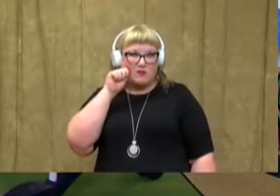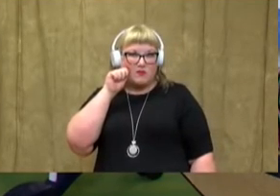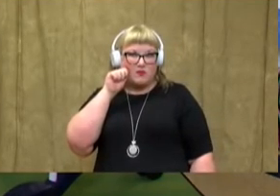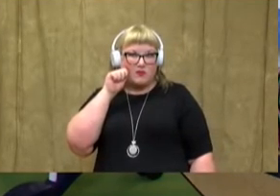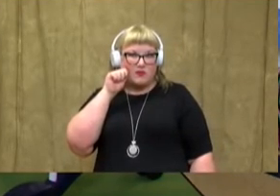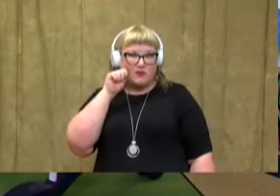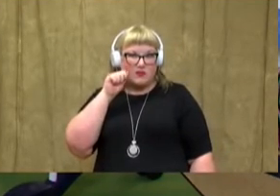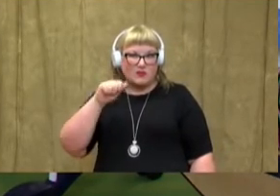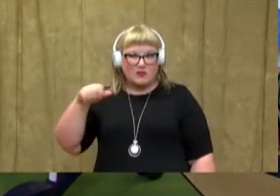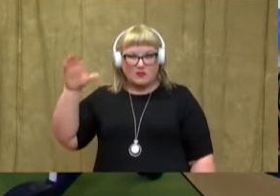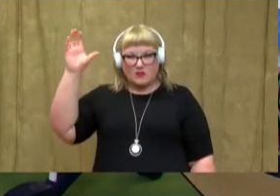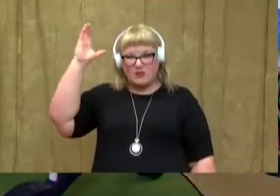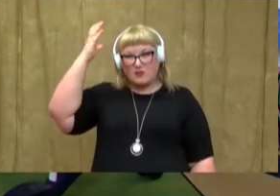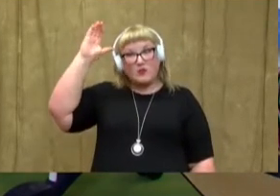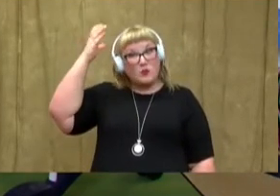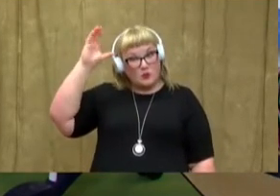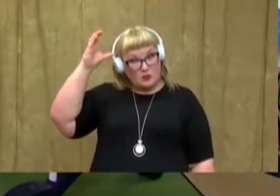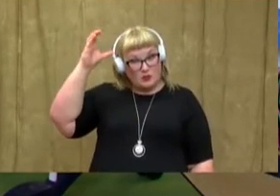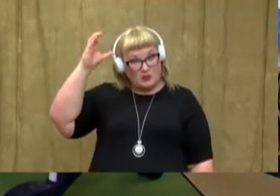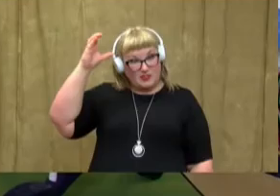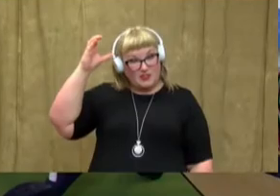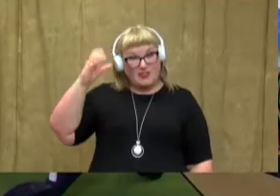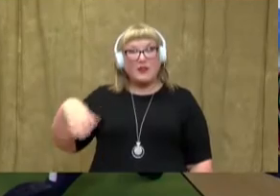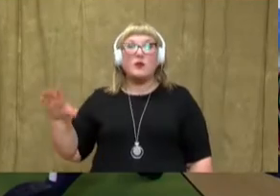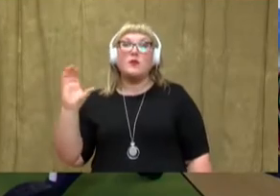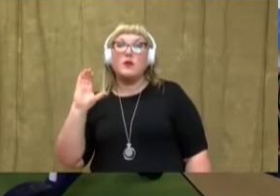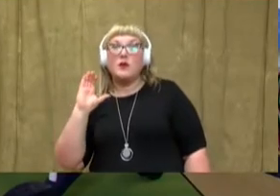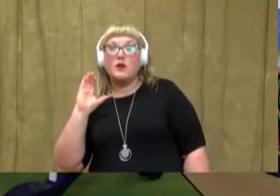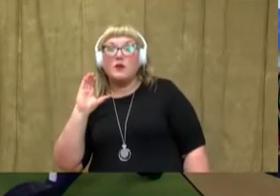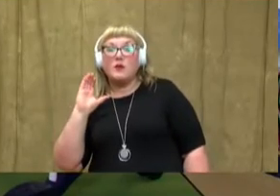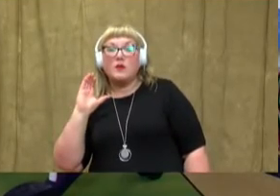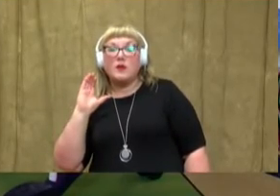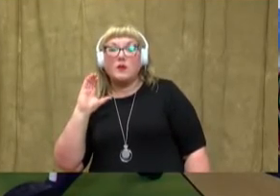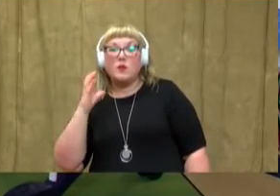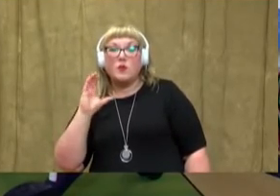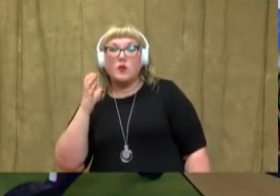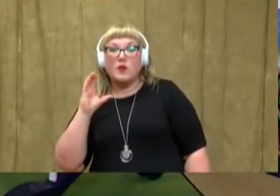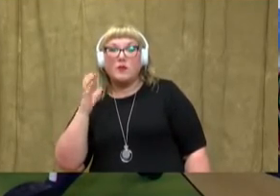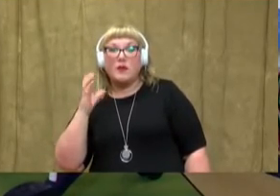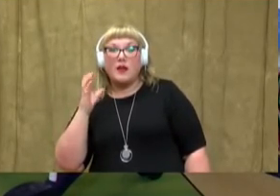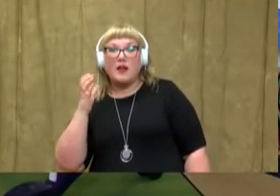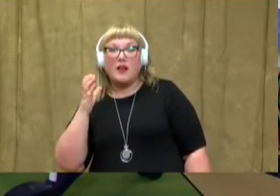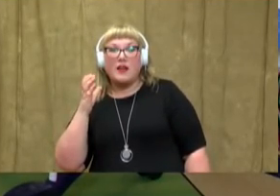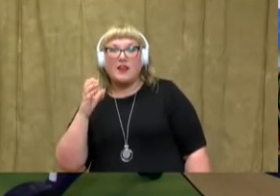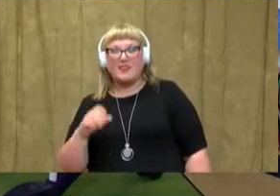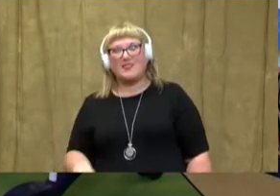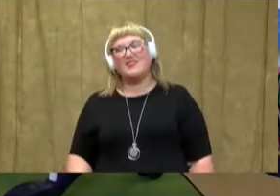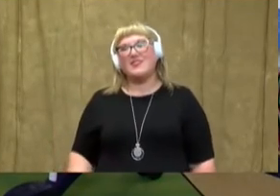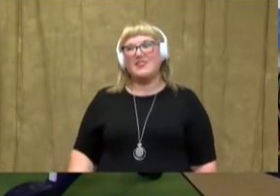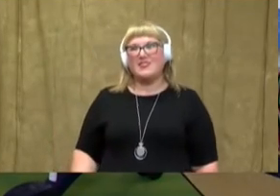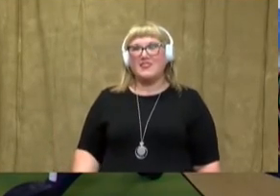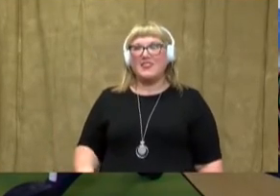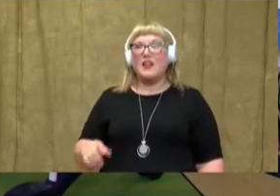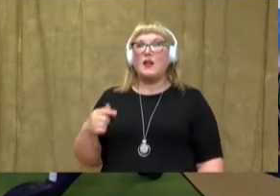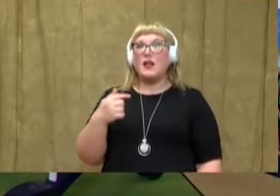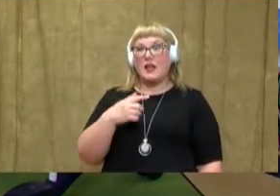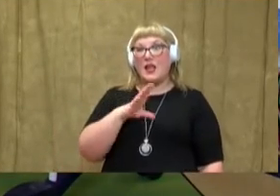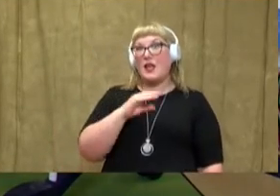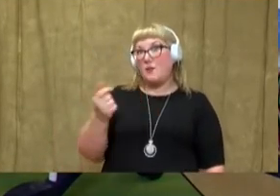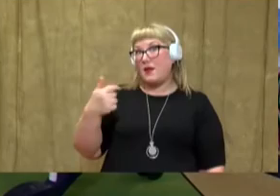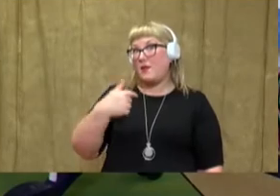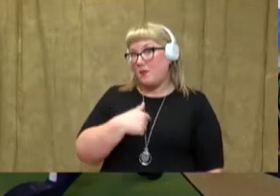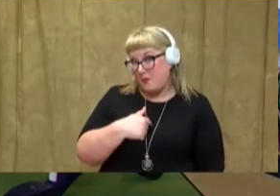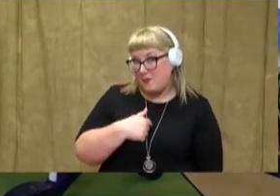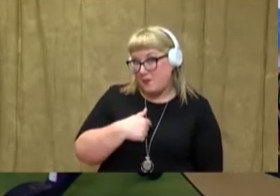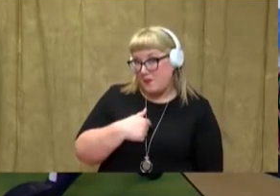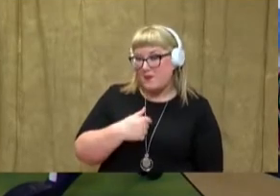cousin. The boy cousin will be primo. And then the girl cousin will be prima. And then you say again,